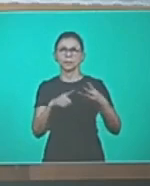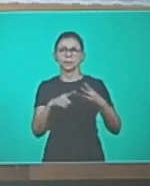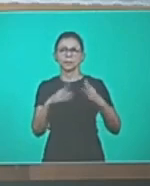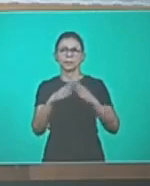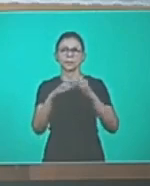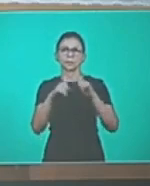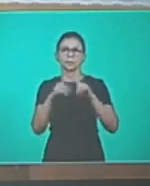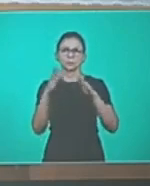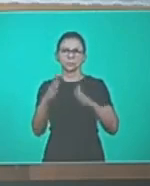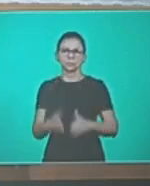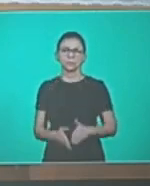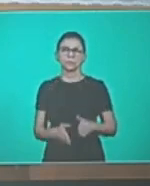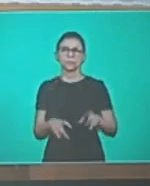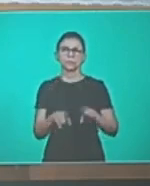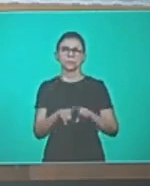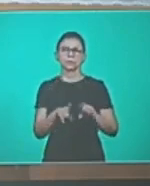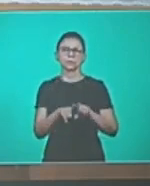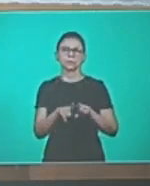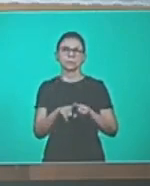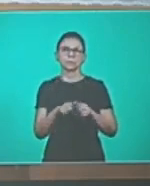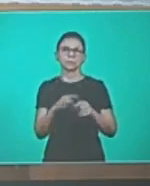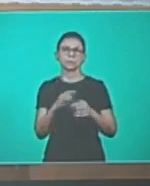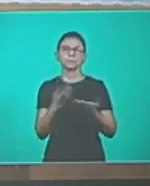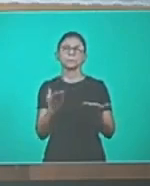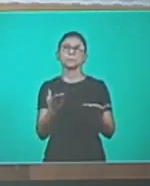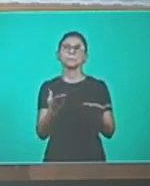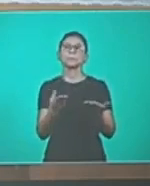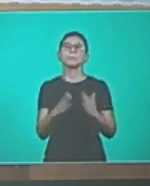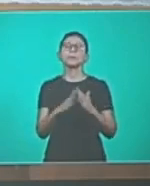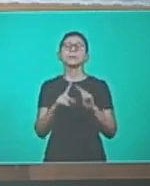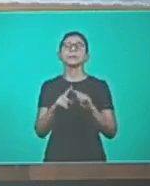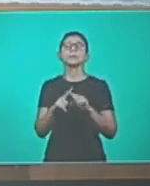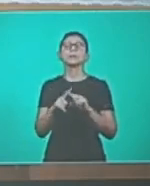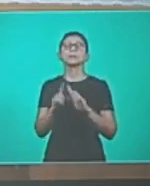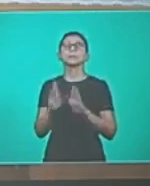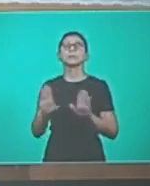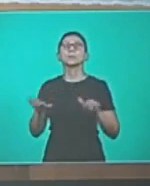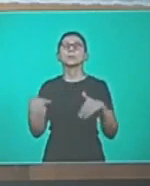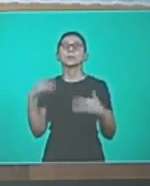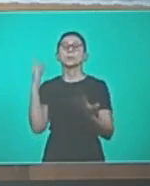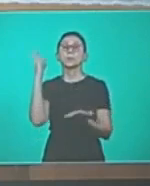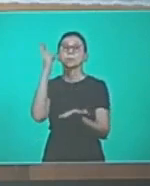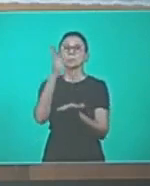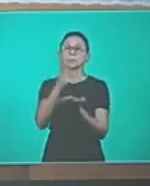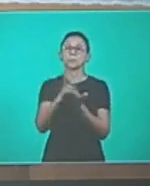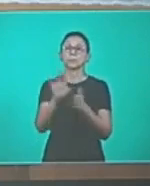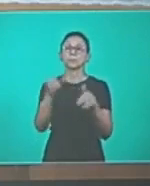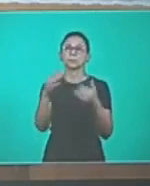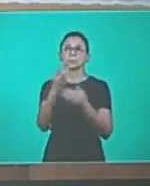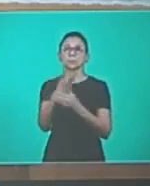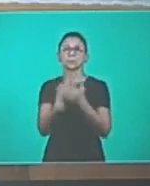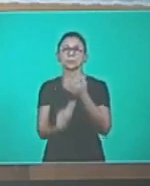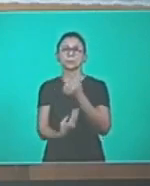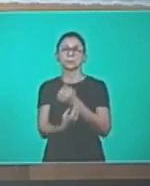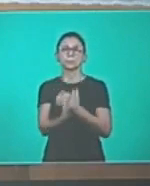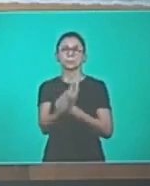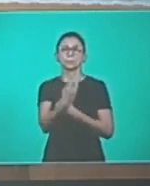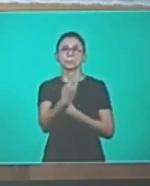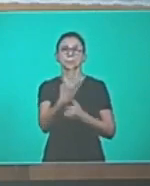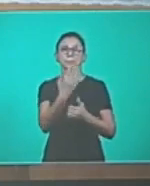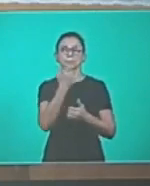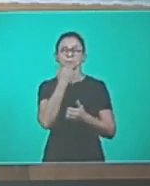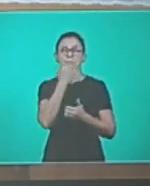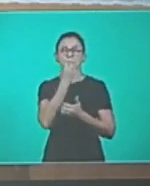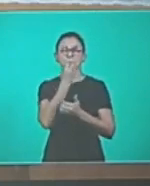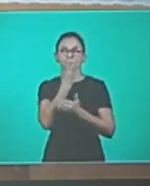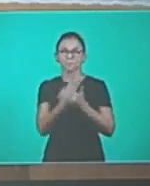the church. So the church is the one which is the result of the Trinity. Father,